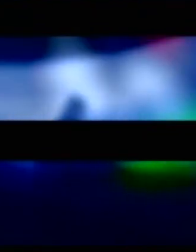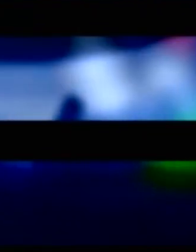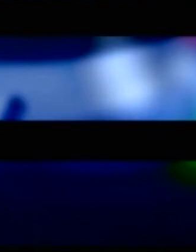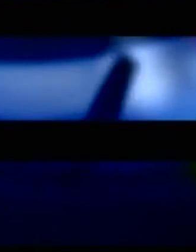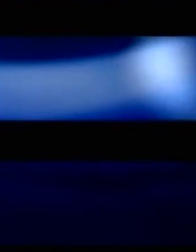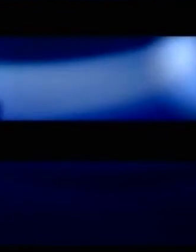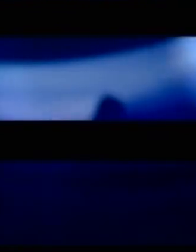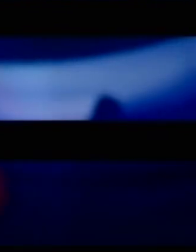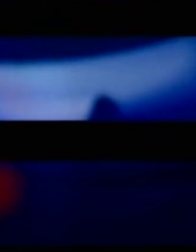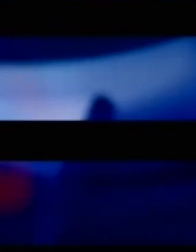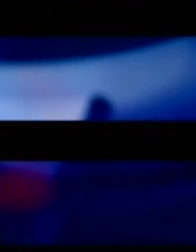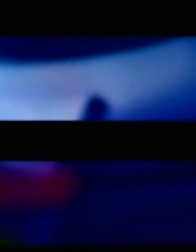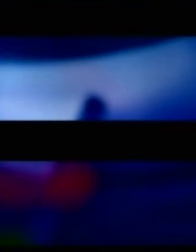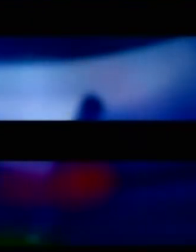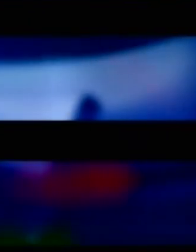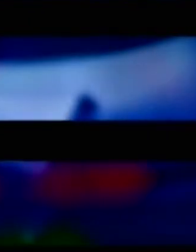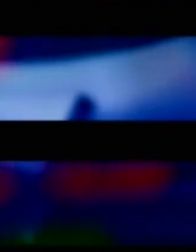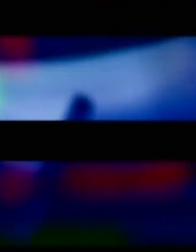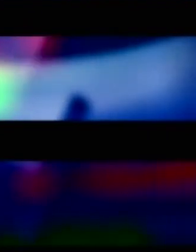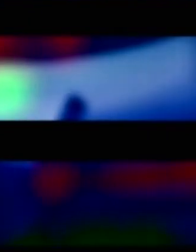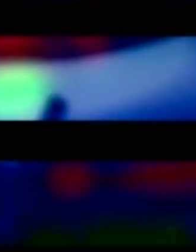7.25% was the volume leader with